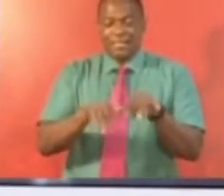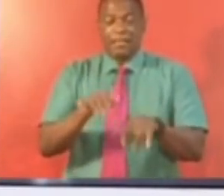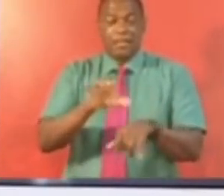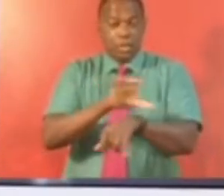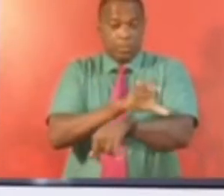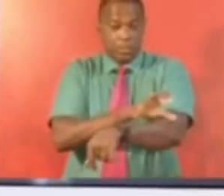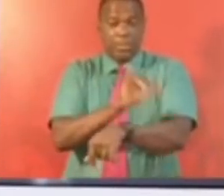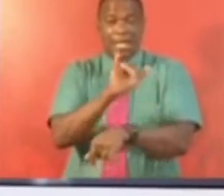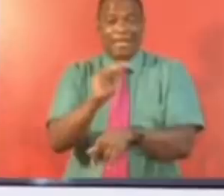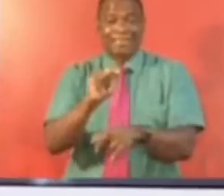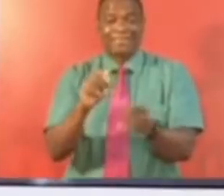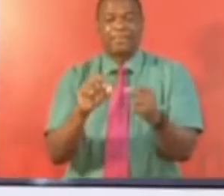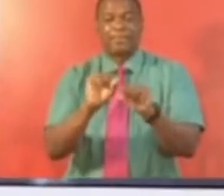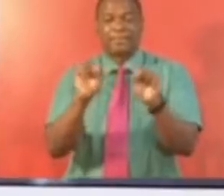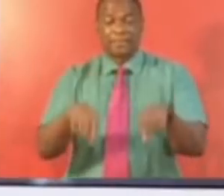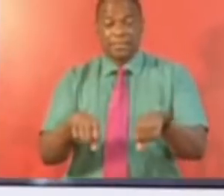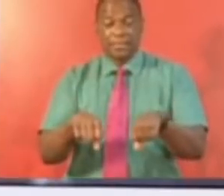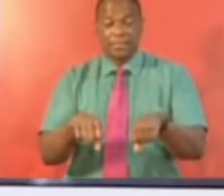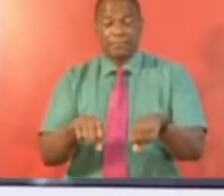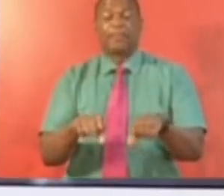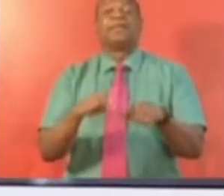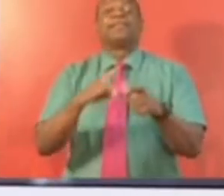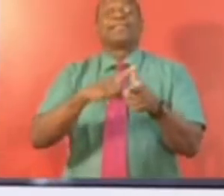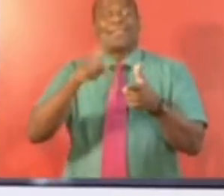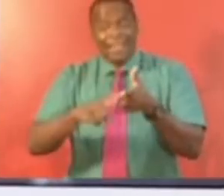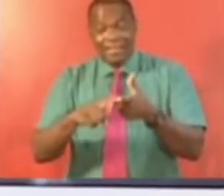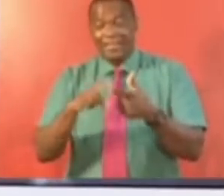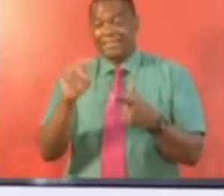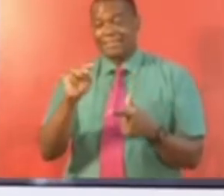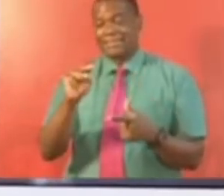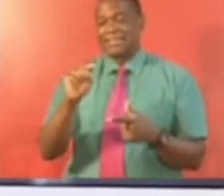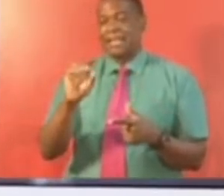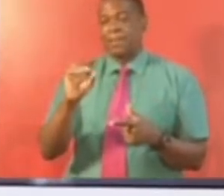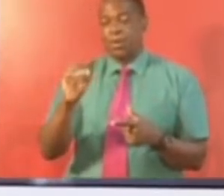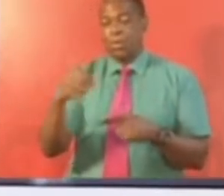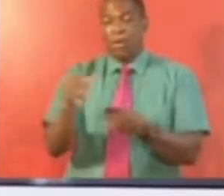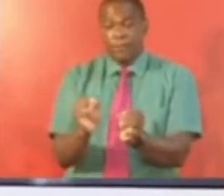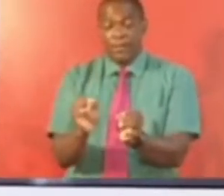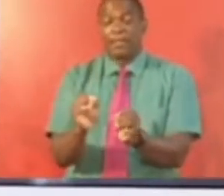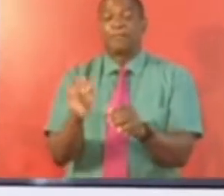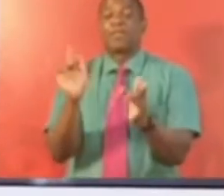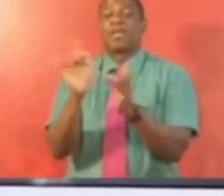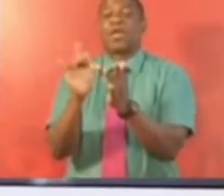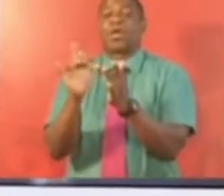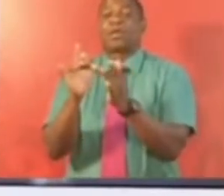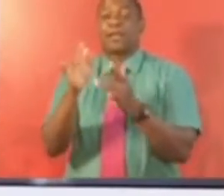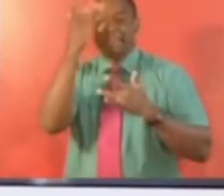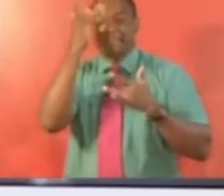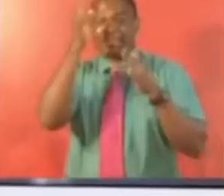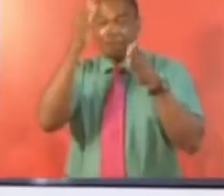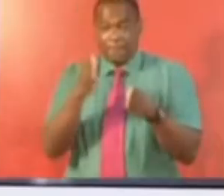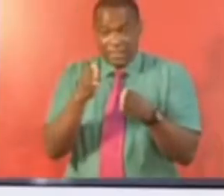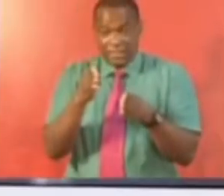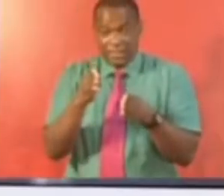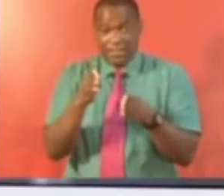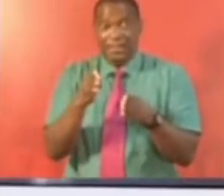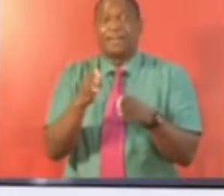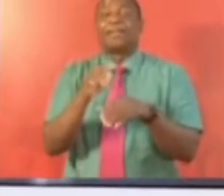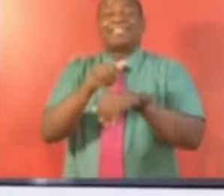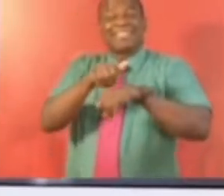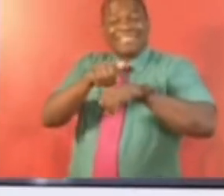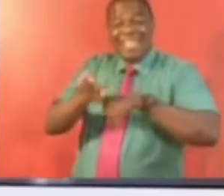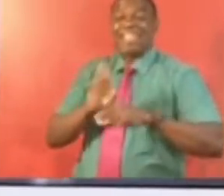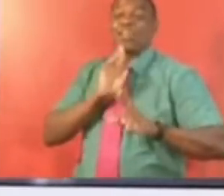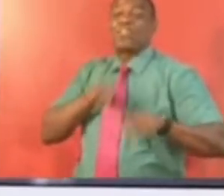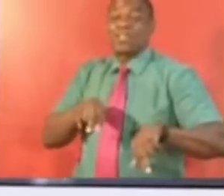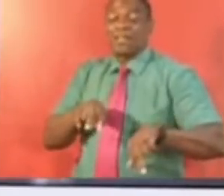The CMOHs now have to contact the patients directly, and they also send a copy of that result to the health centers or the hospitals from